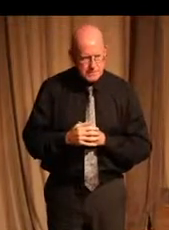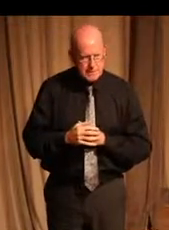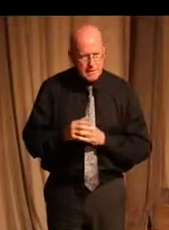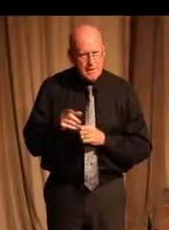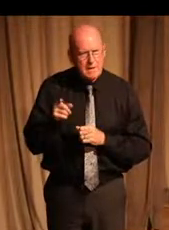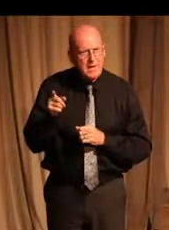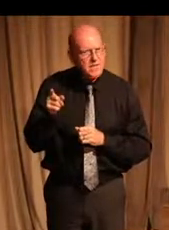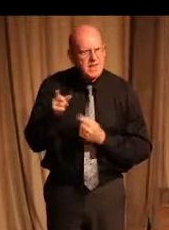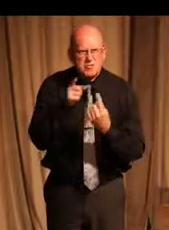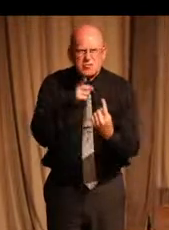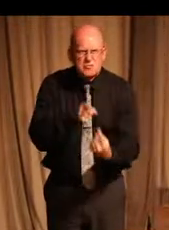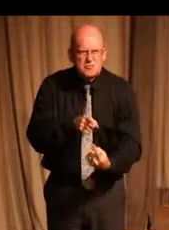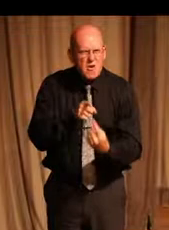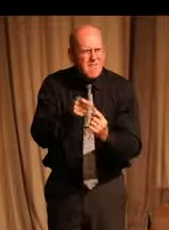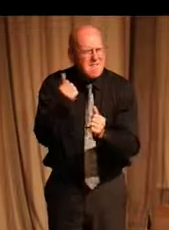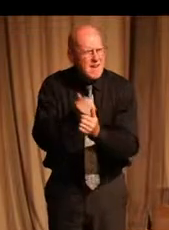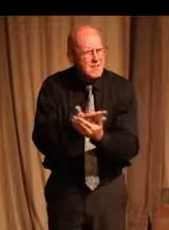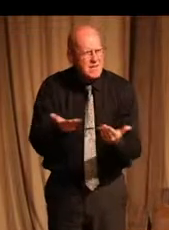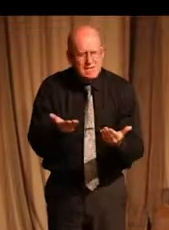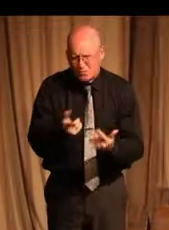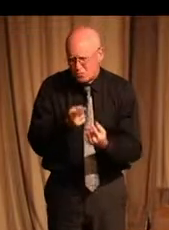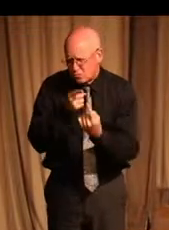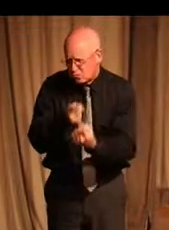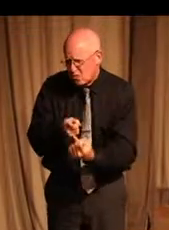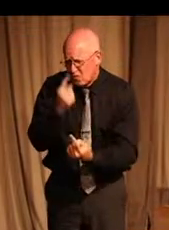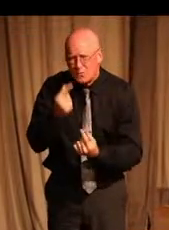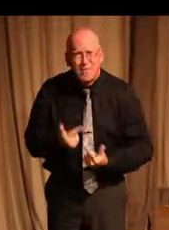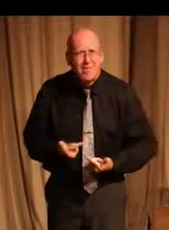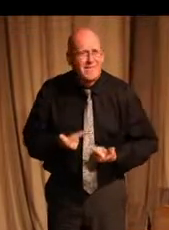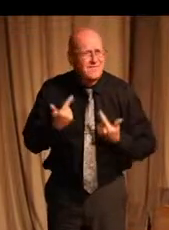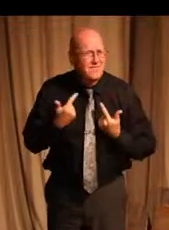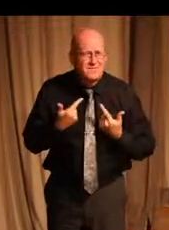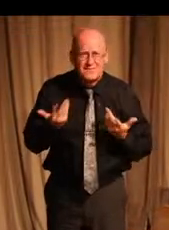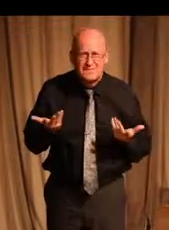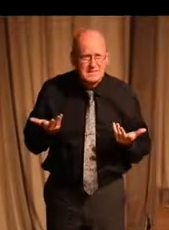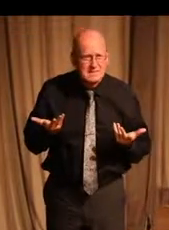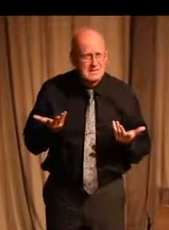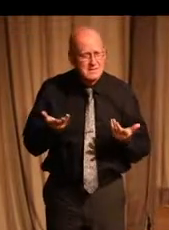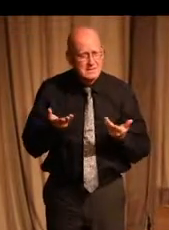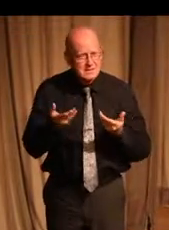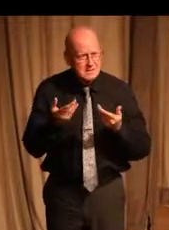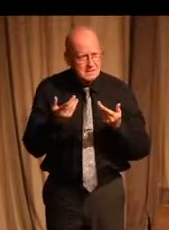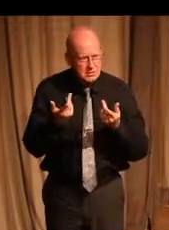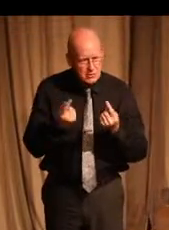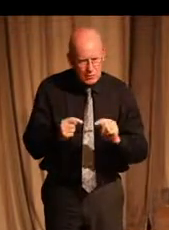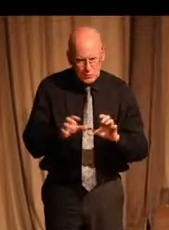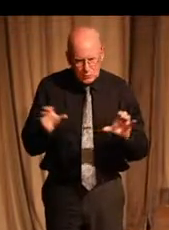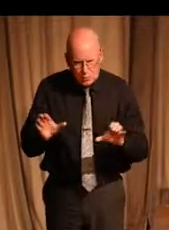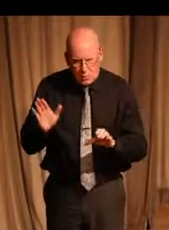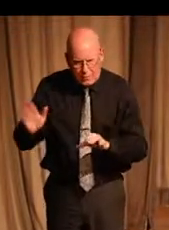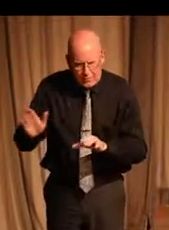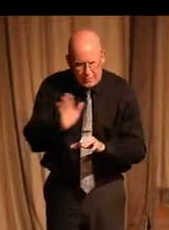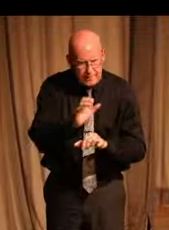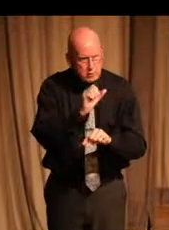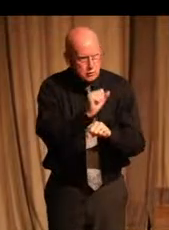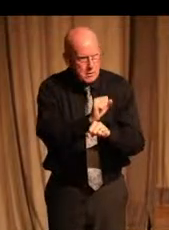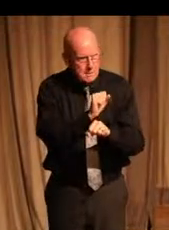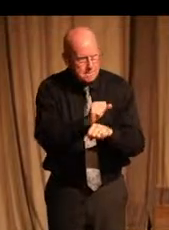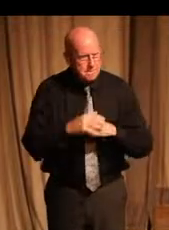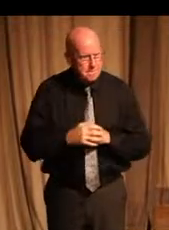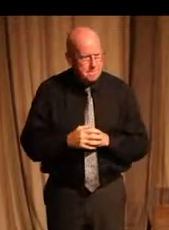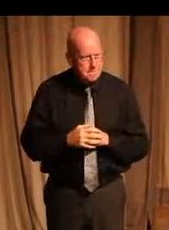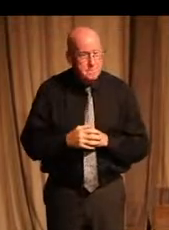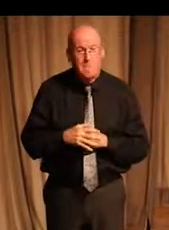struggle for everything, you know, just for living and trying to do their job. And Sarah